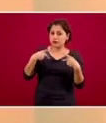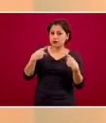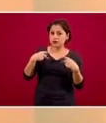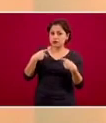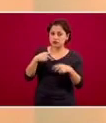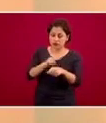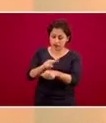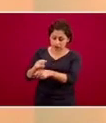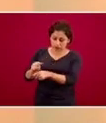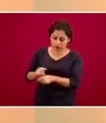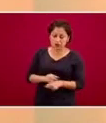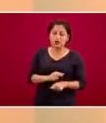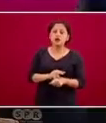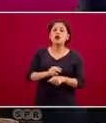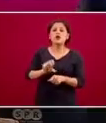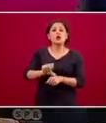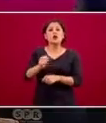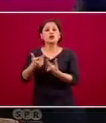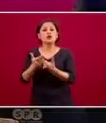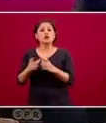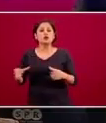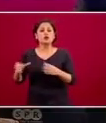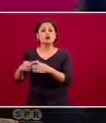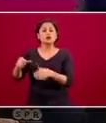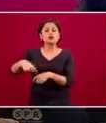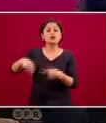recovery center, in a controlled